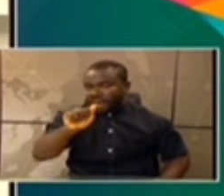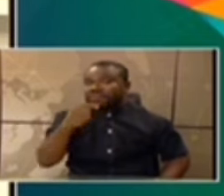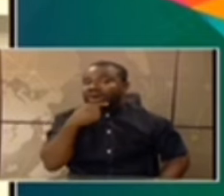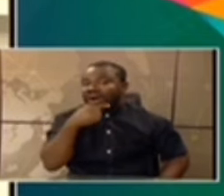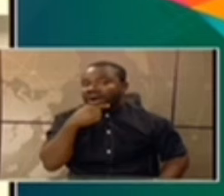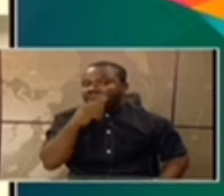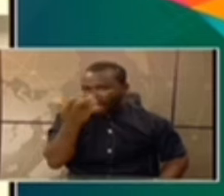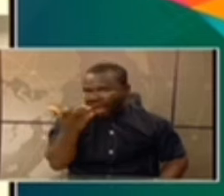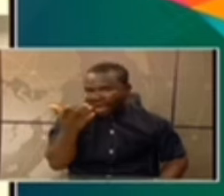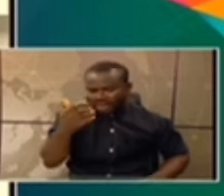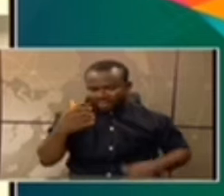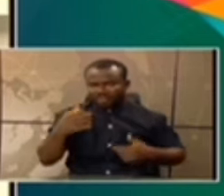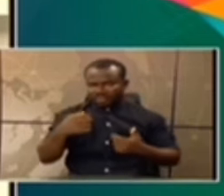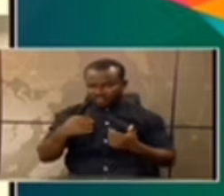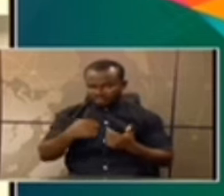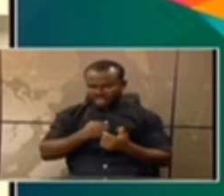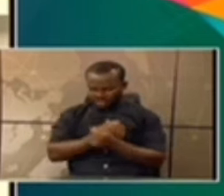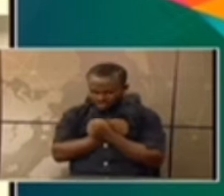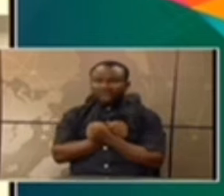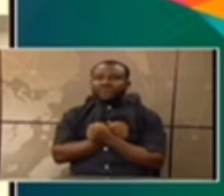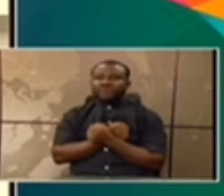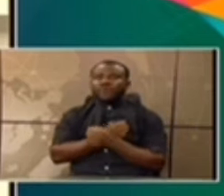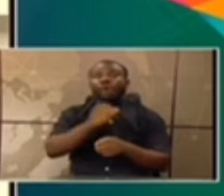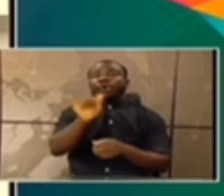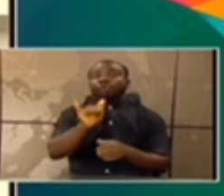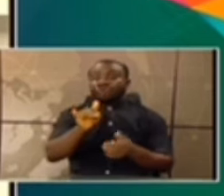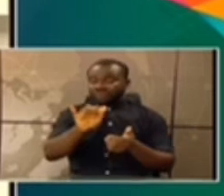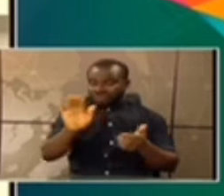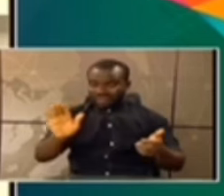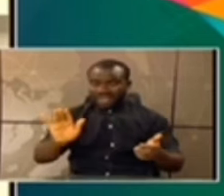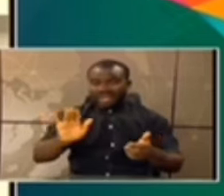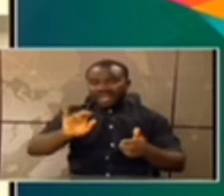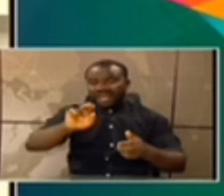but here they catch me ni anu menzi mafo ni se mama mwini nao